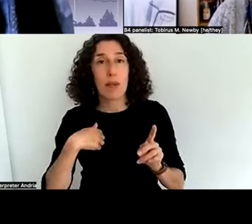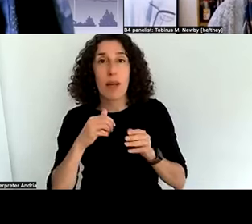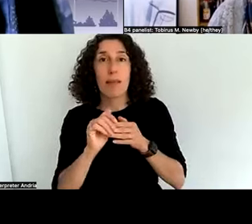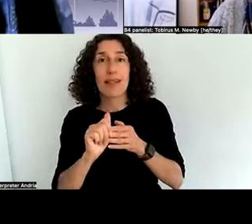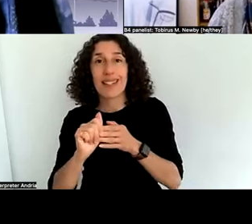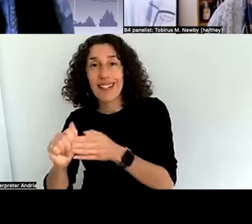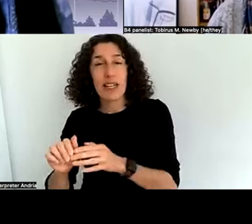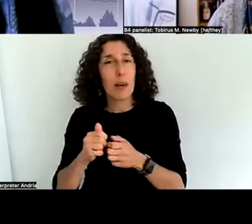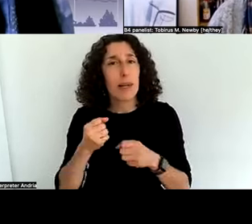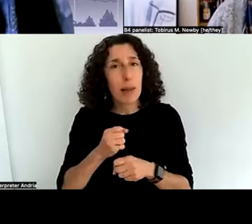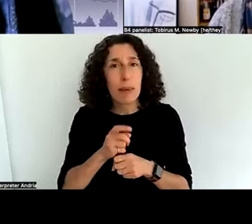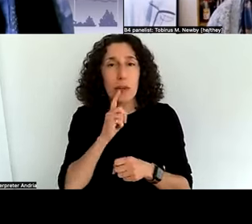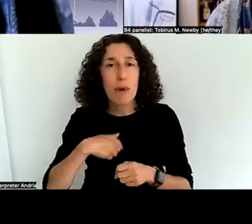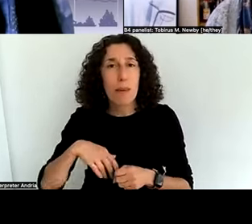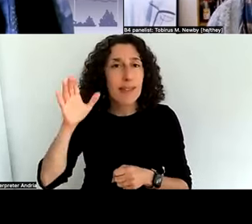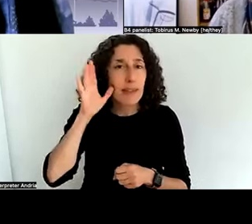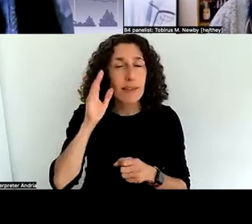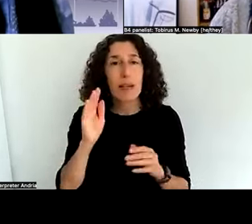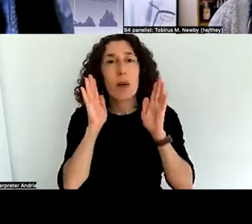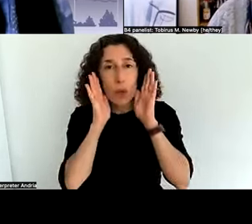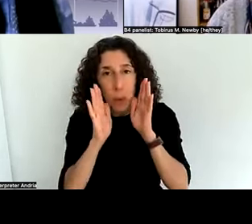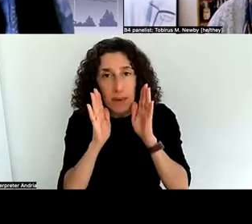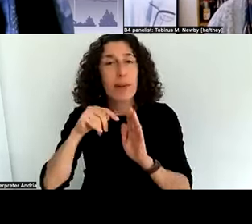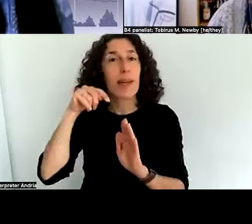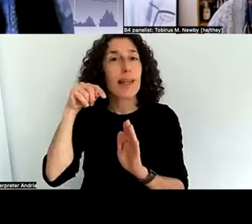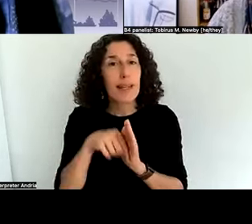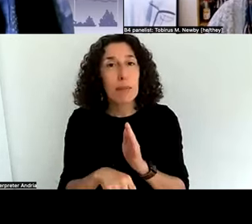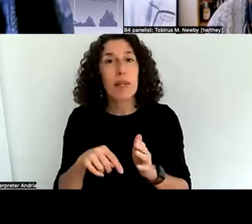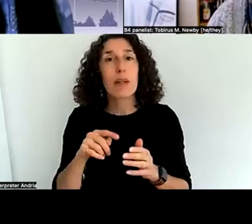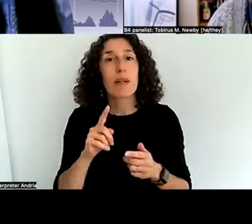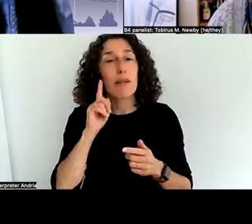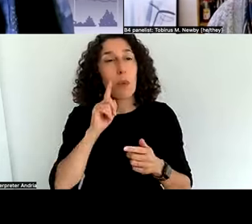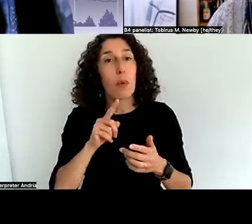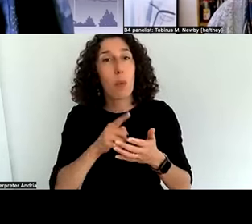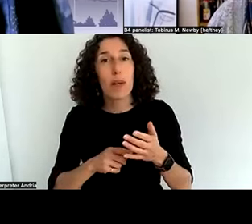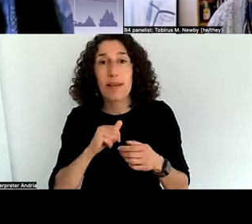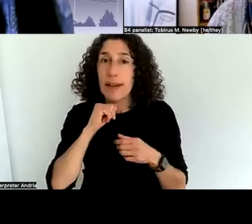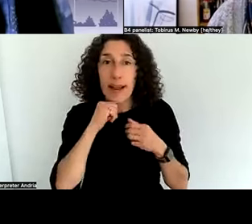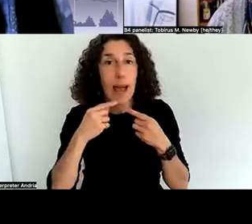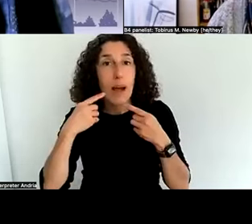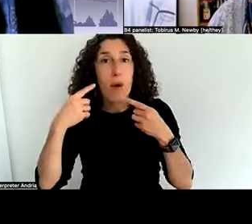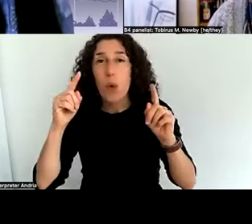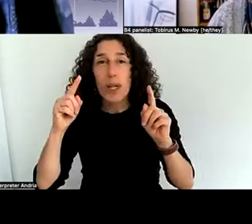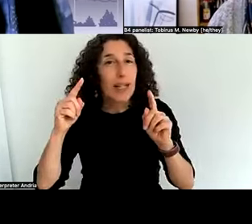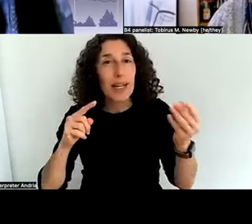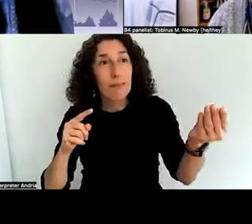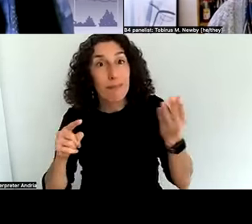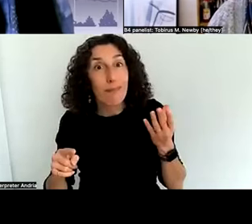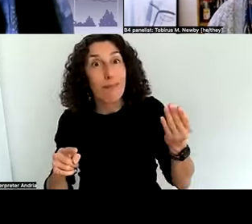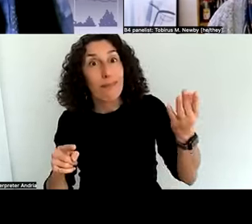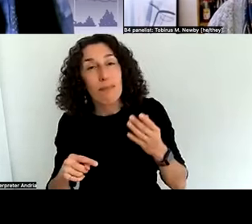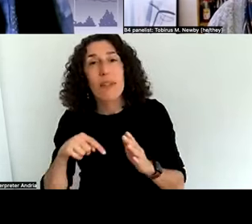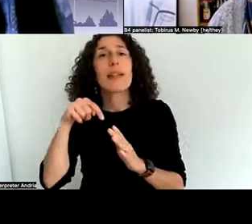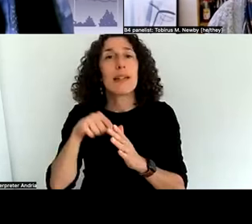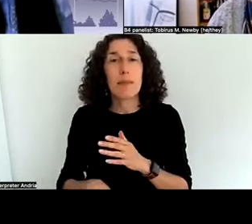the students that are telling me what's not working for them in our programs? And so I think there's so much deep listening that